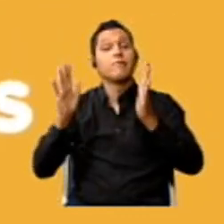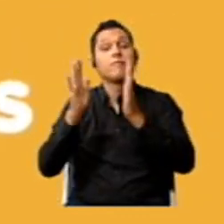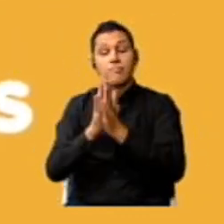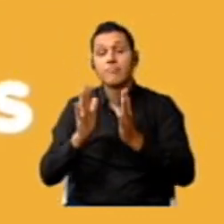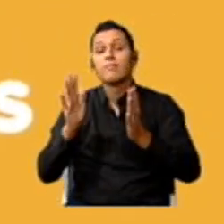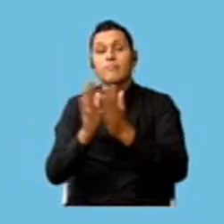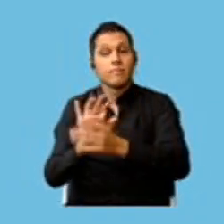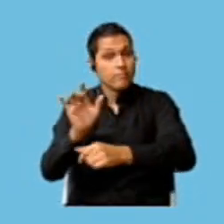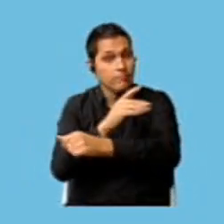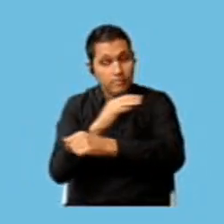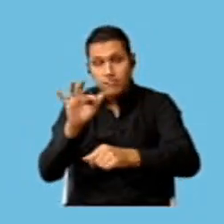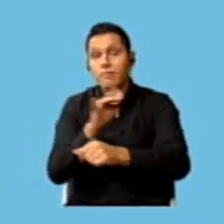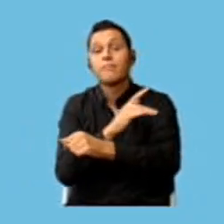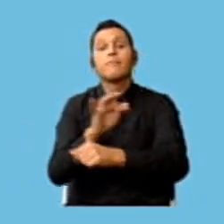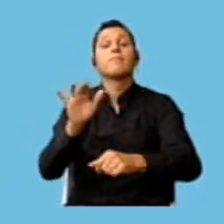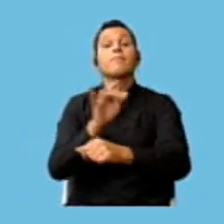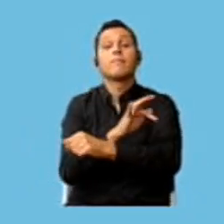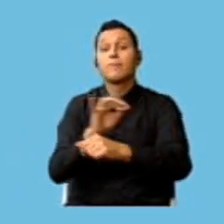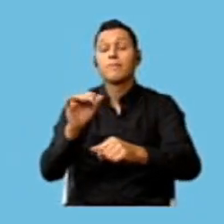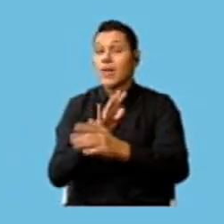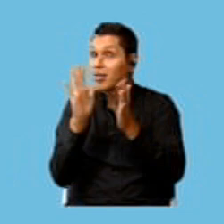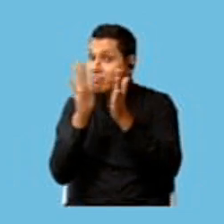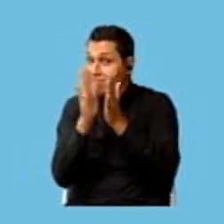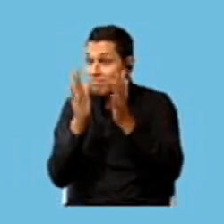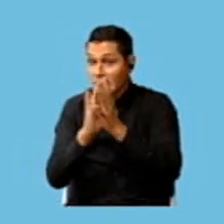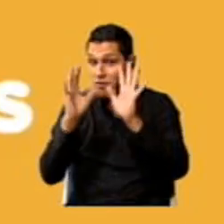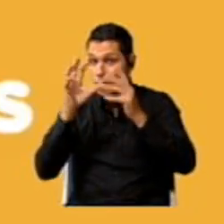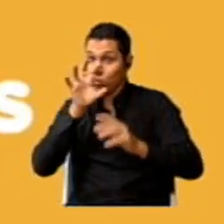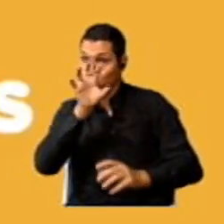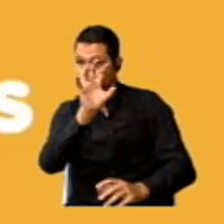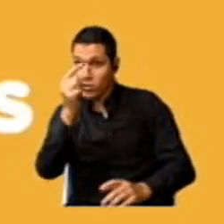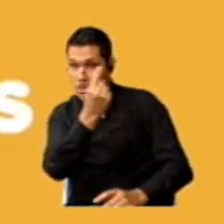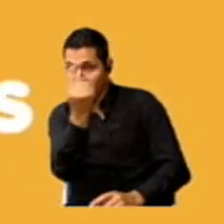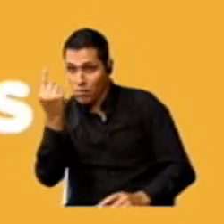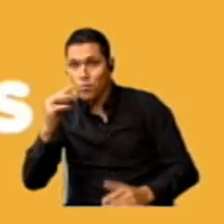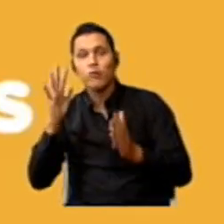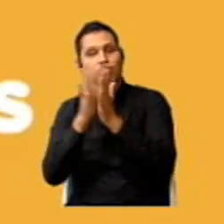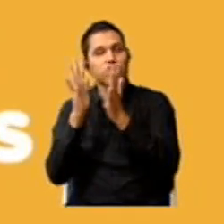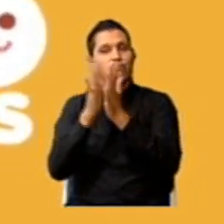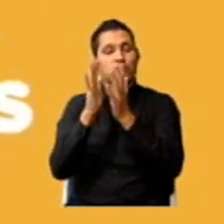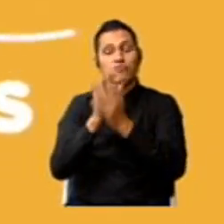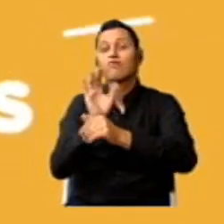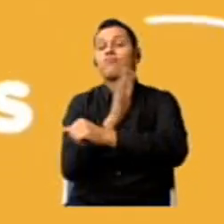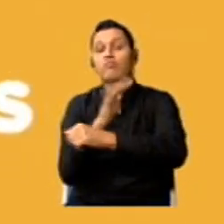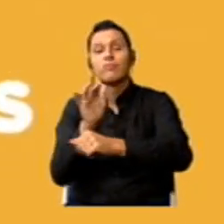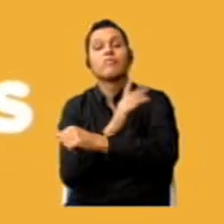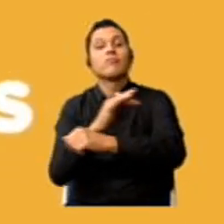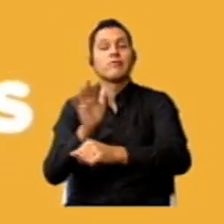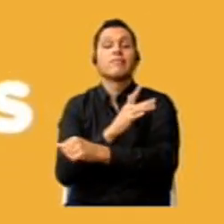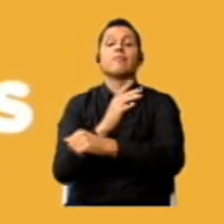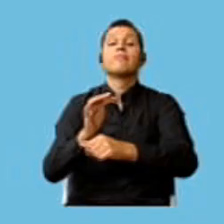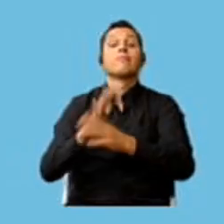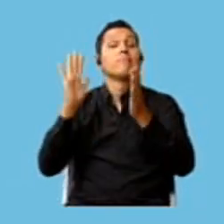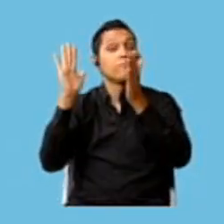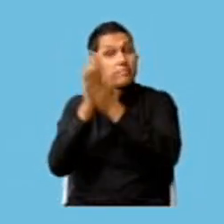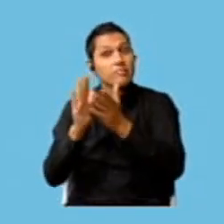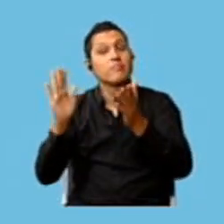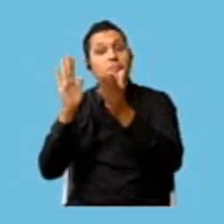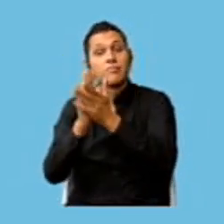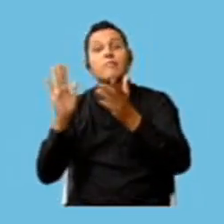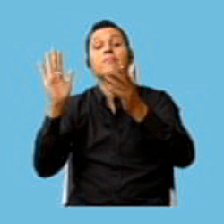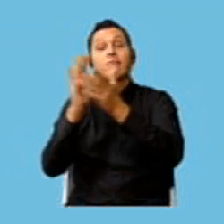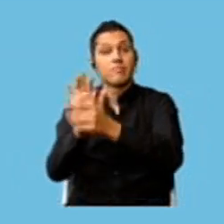your hands. Clap your hands. Hello, everyone. Clap your hands.